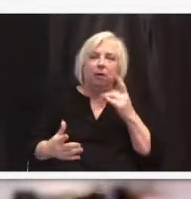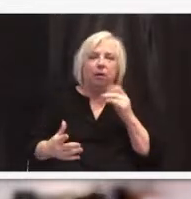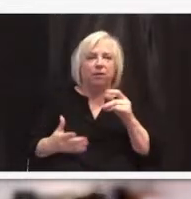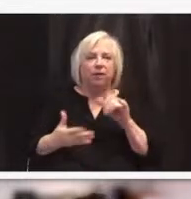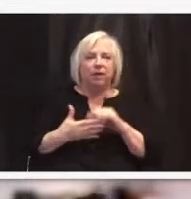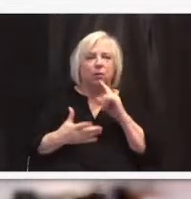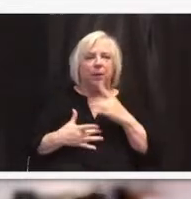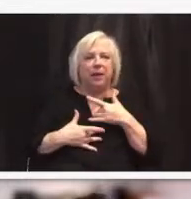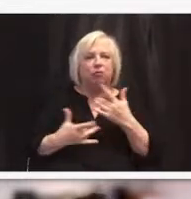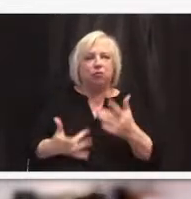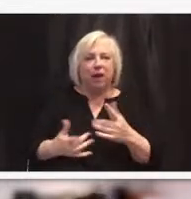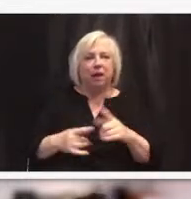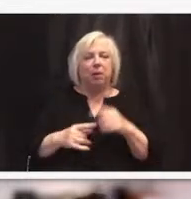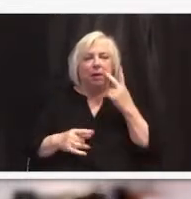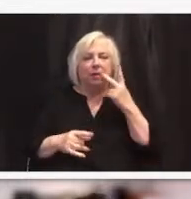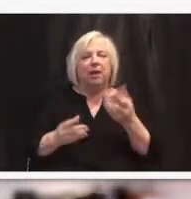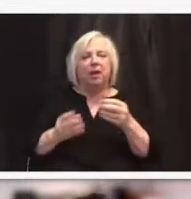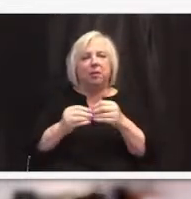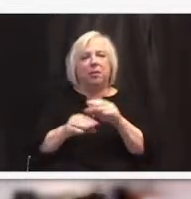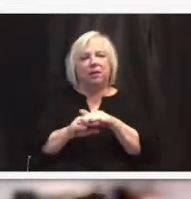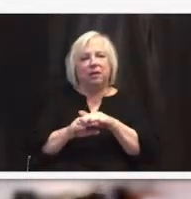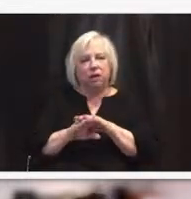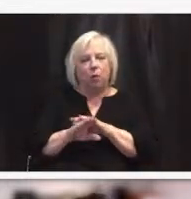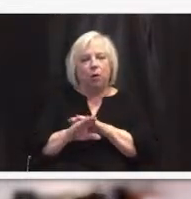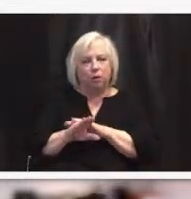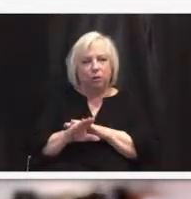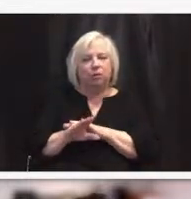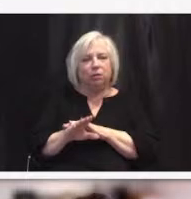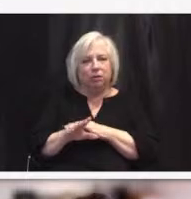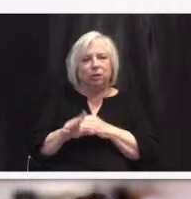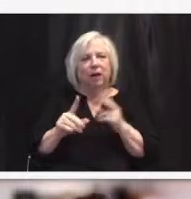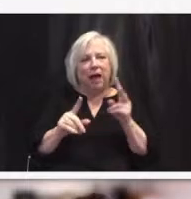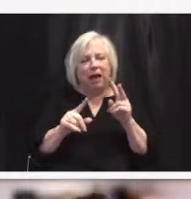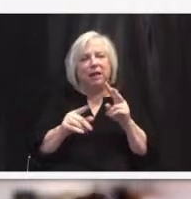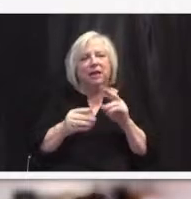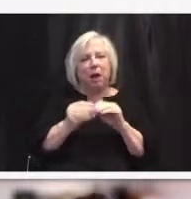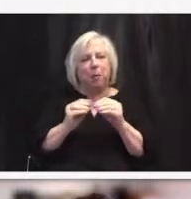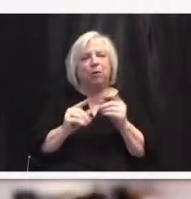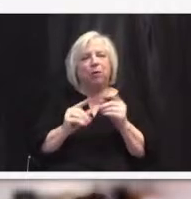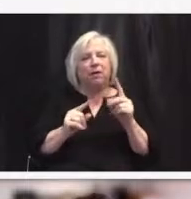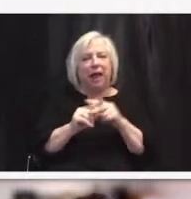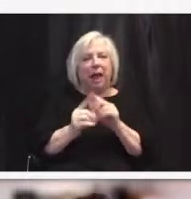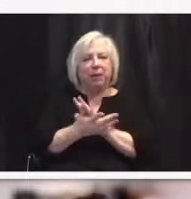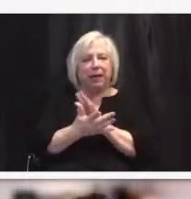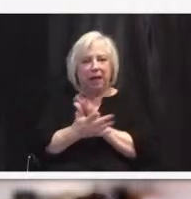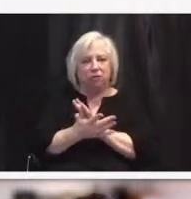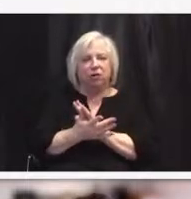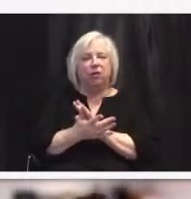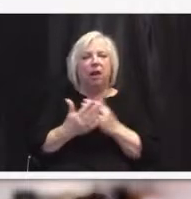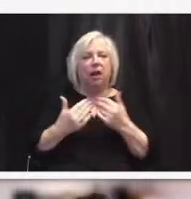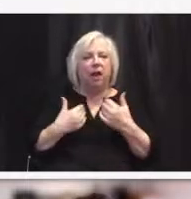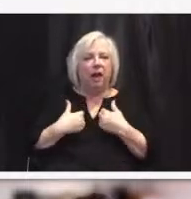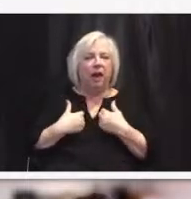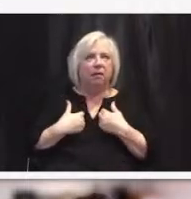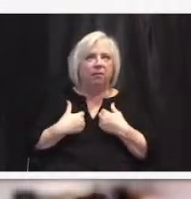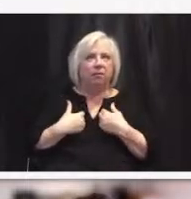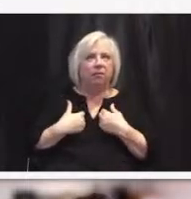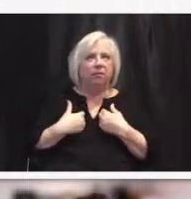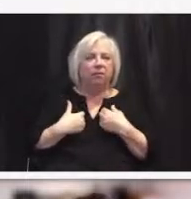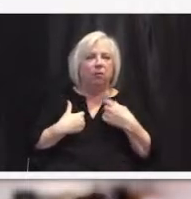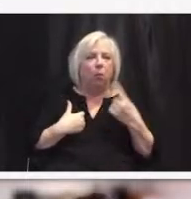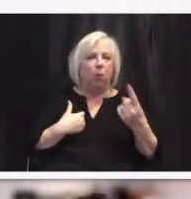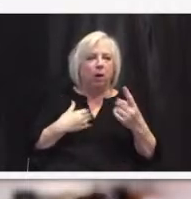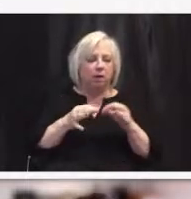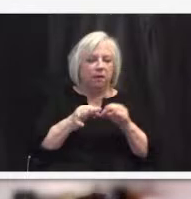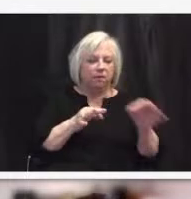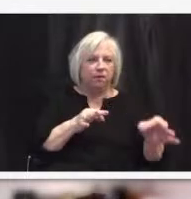trend or not, but we have seen a slowdown in short-term rental applications. You have one deferred